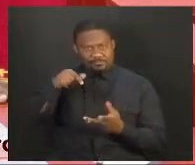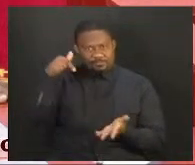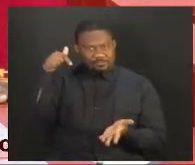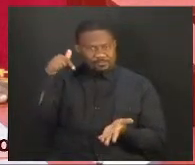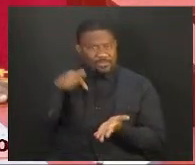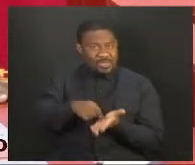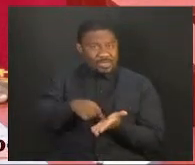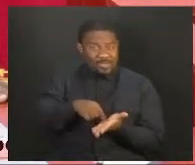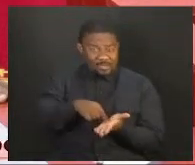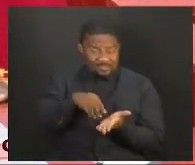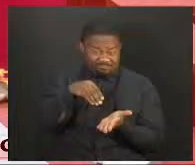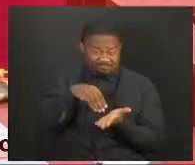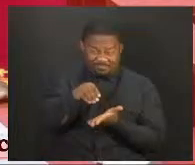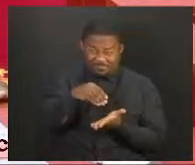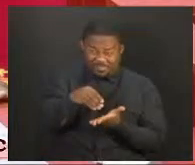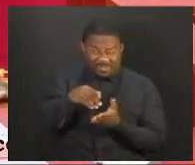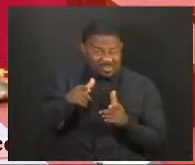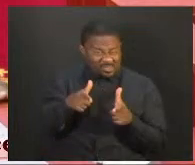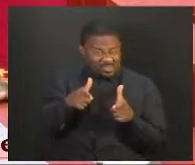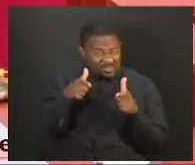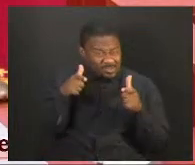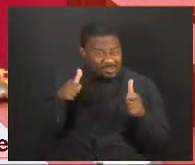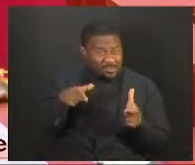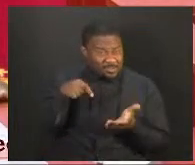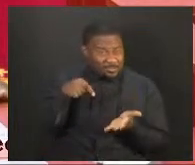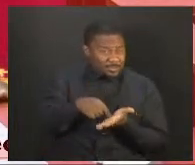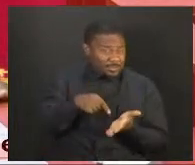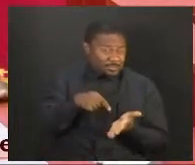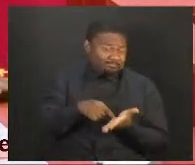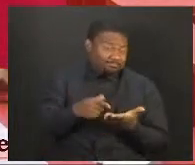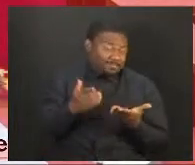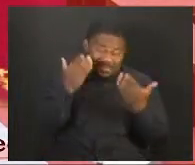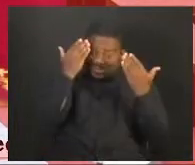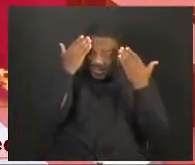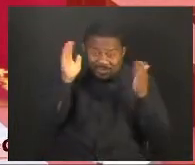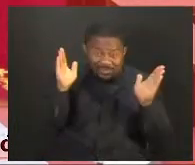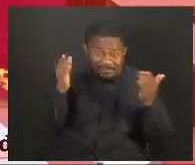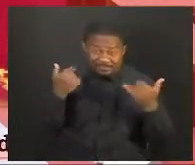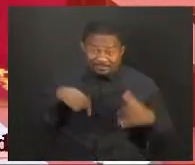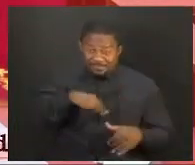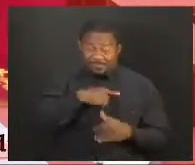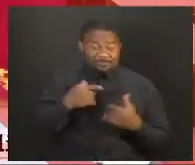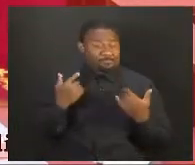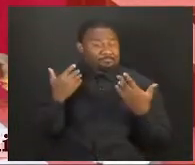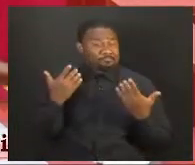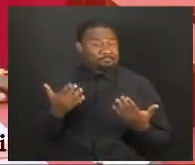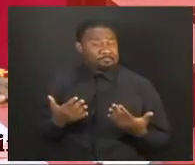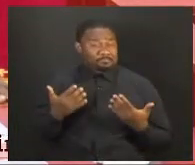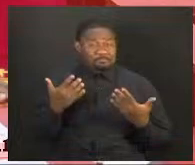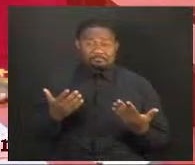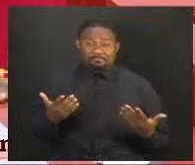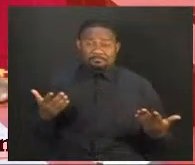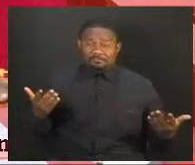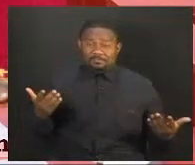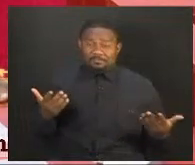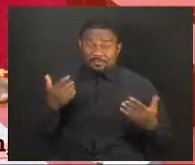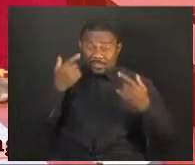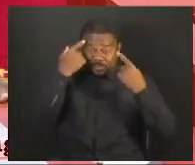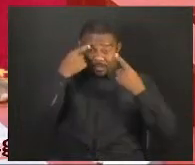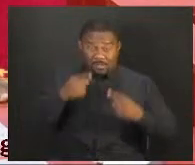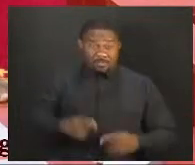heavy, sadly. So, Speaker, I don't know how come we sat and allowed that design to happen. So,